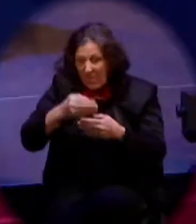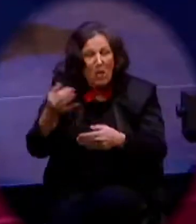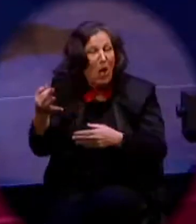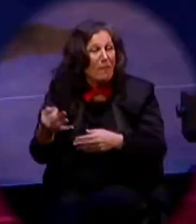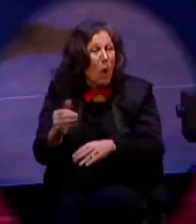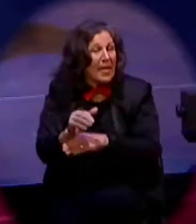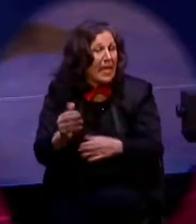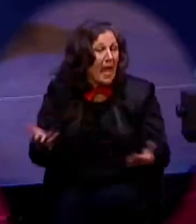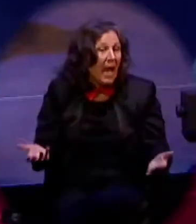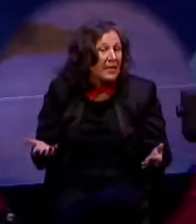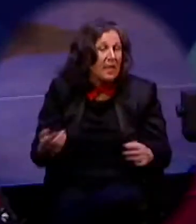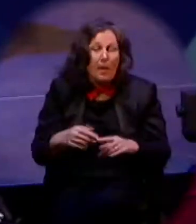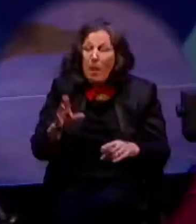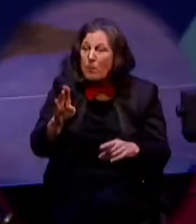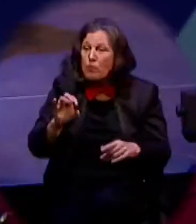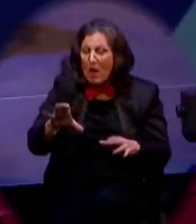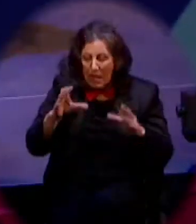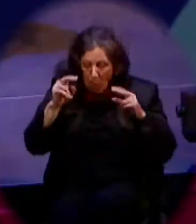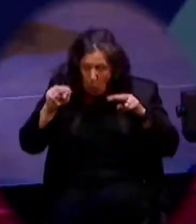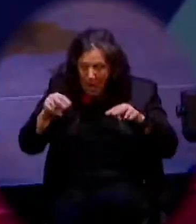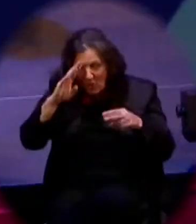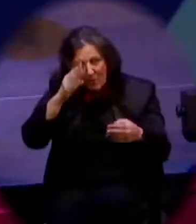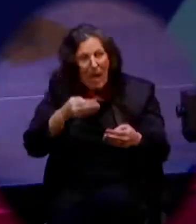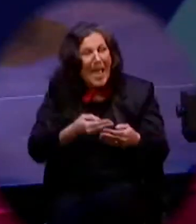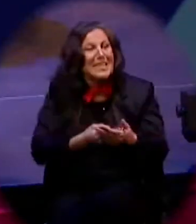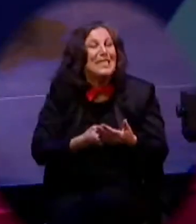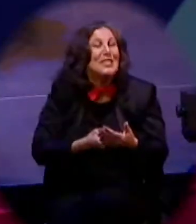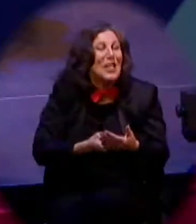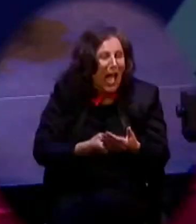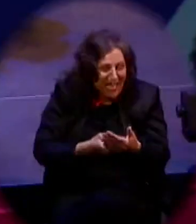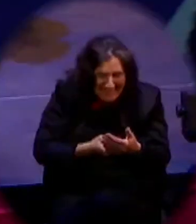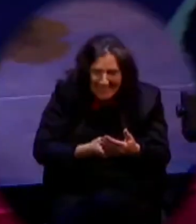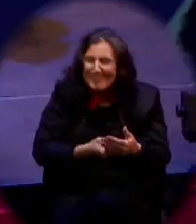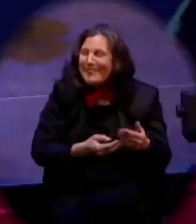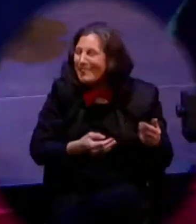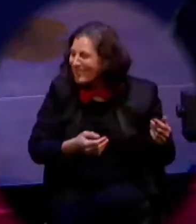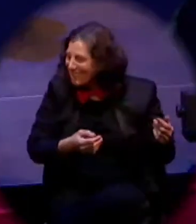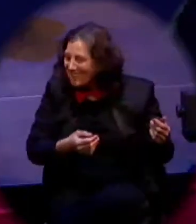nights, but Brick watches my son in the Minecraft area.